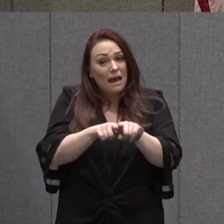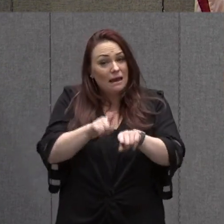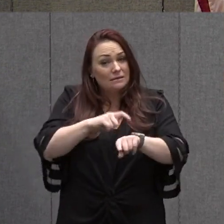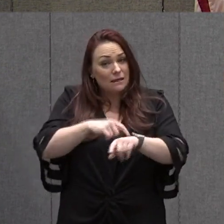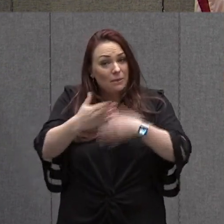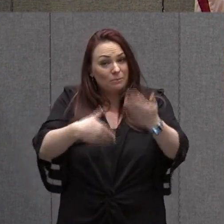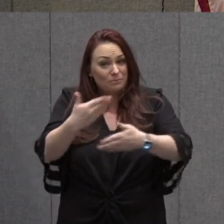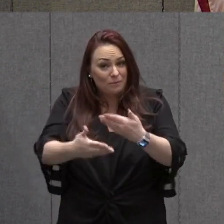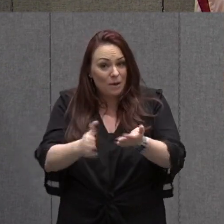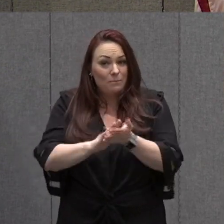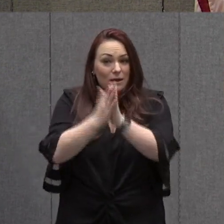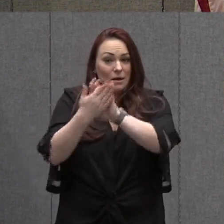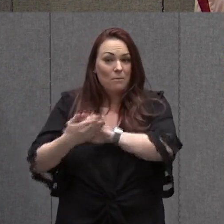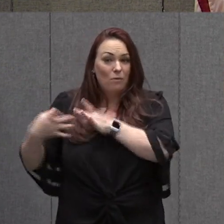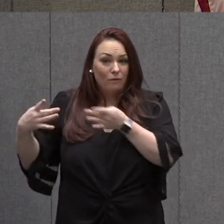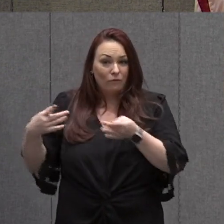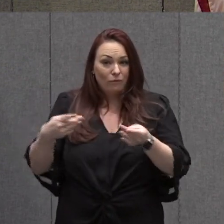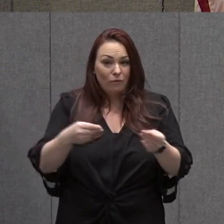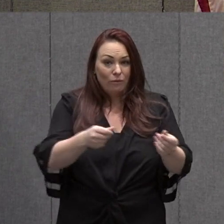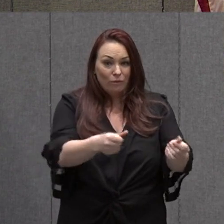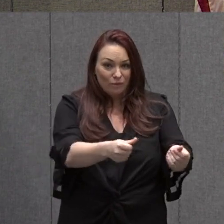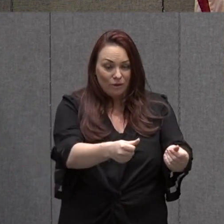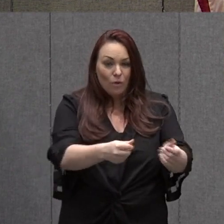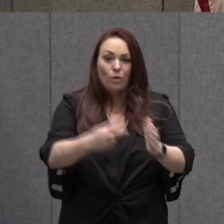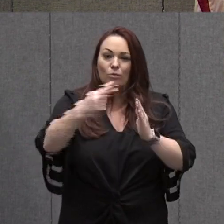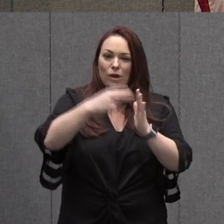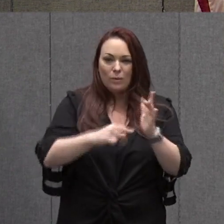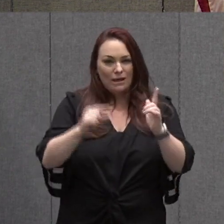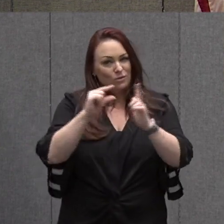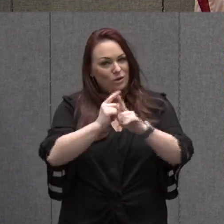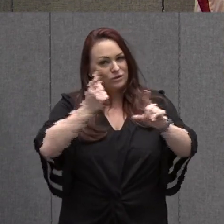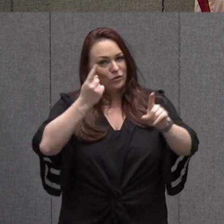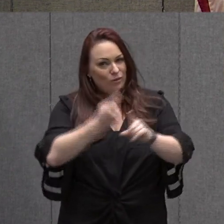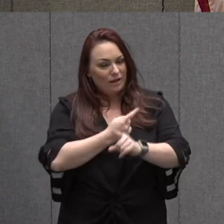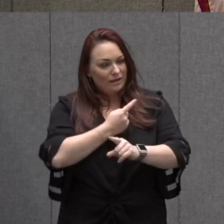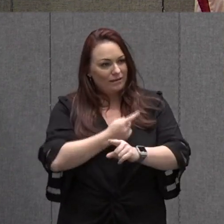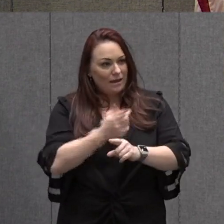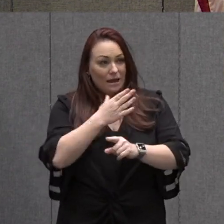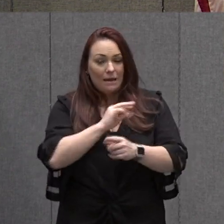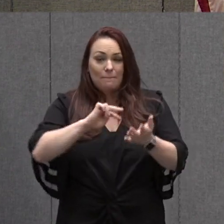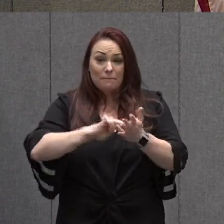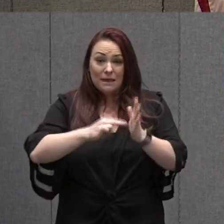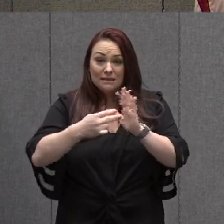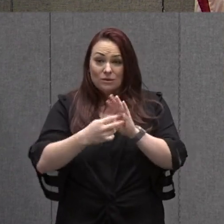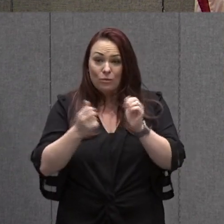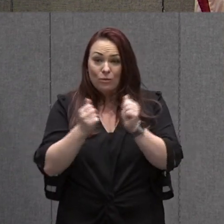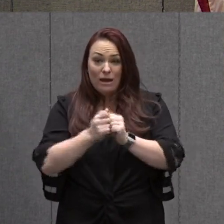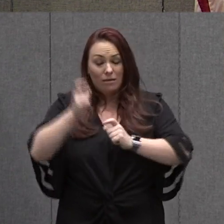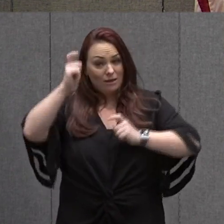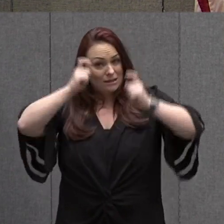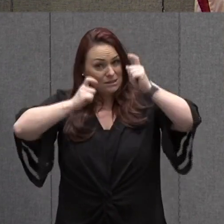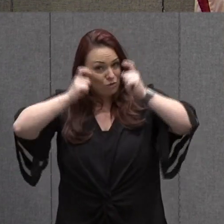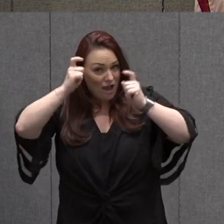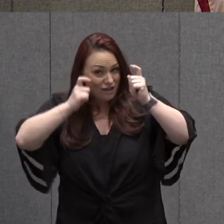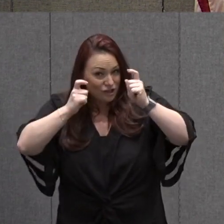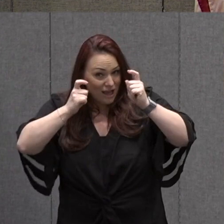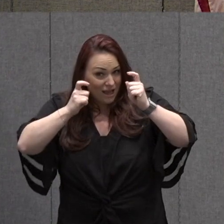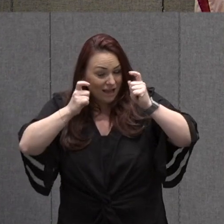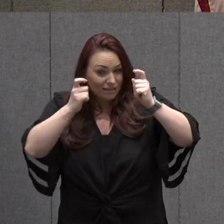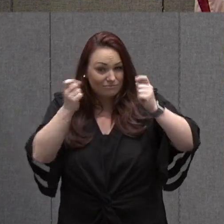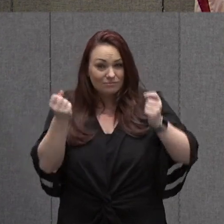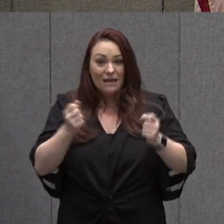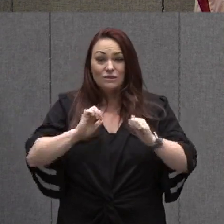read with more fluency. That means we read the words correctly. It means we read with expression, so we read